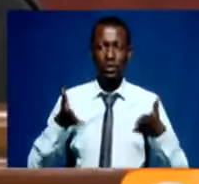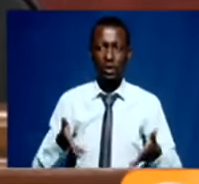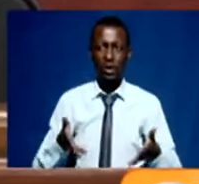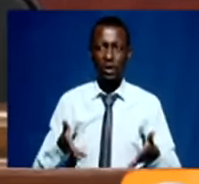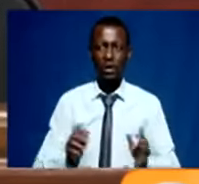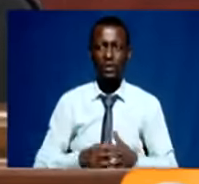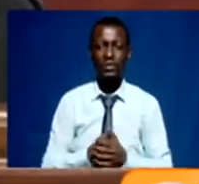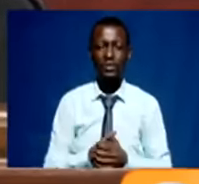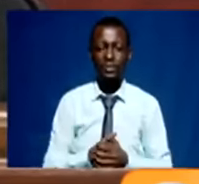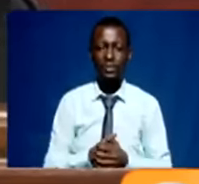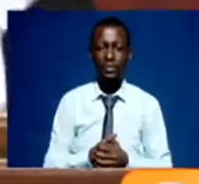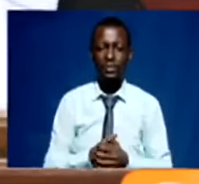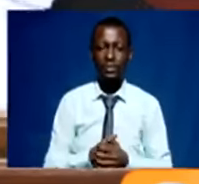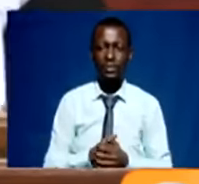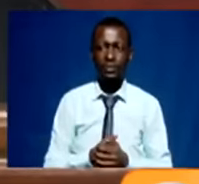issue. And the question is,